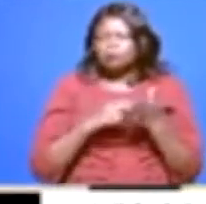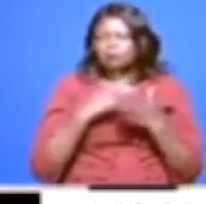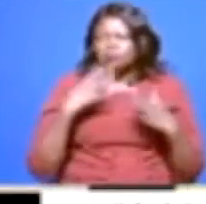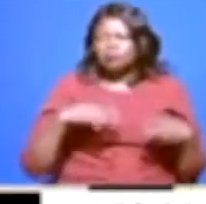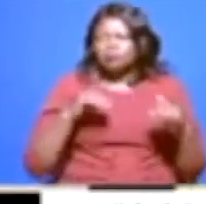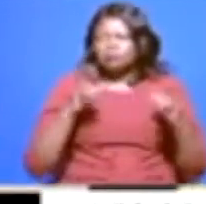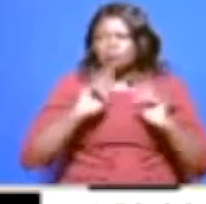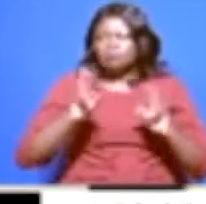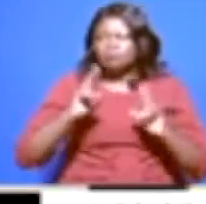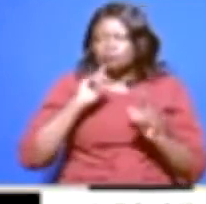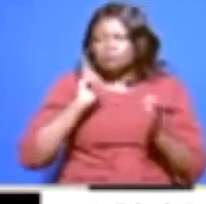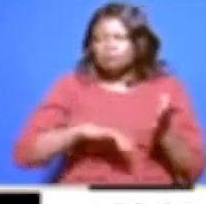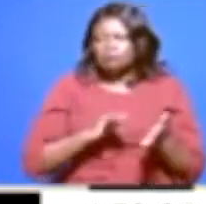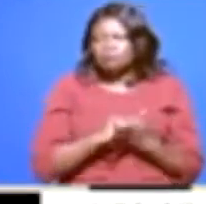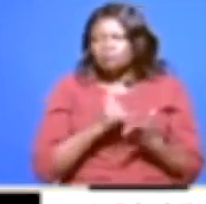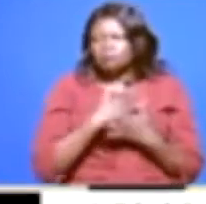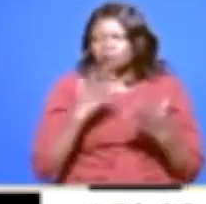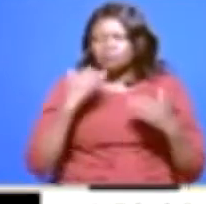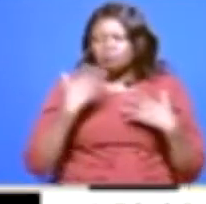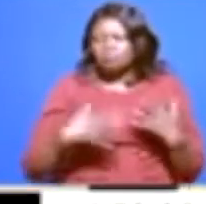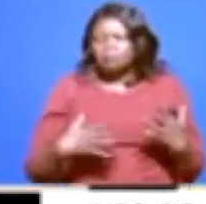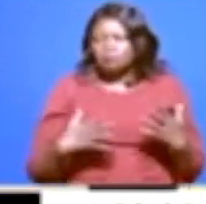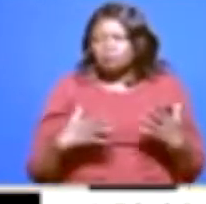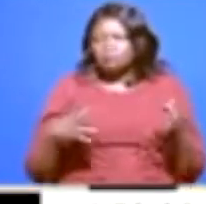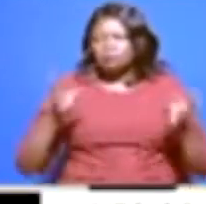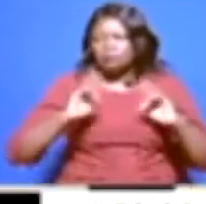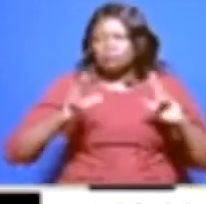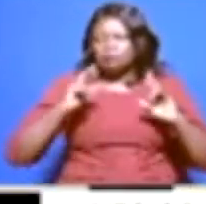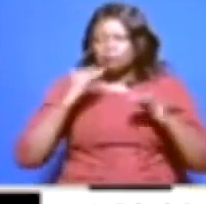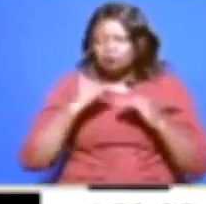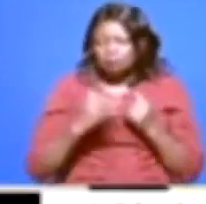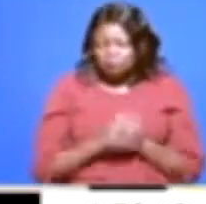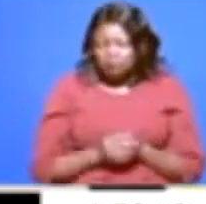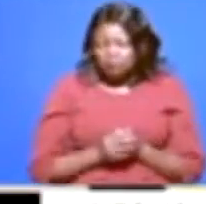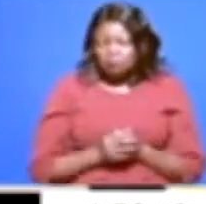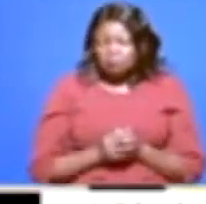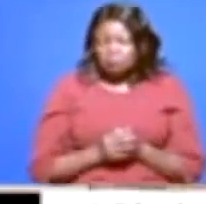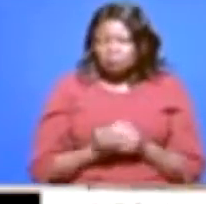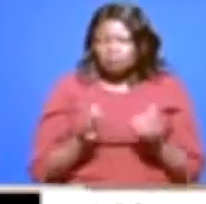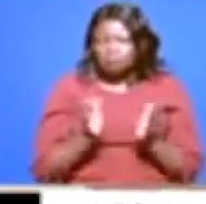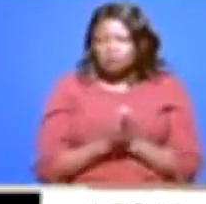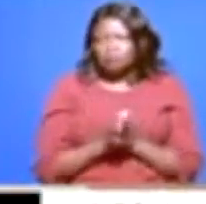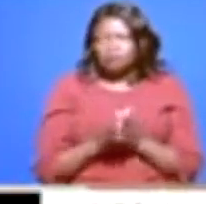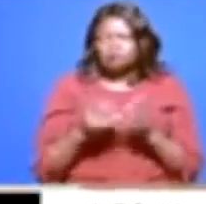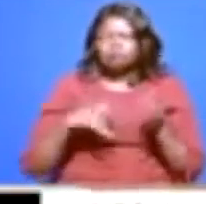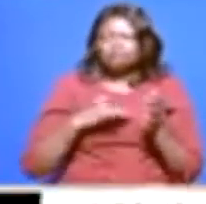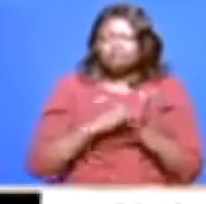I can say is that each and every player is very much ready to play, and the morale is high.